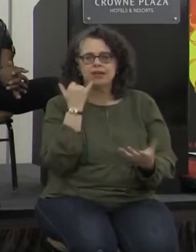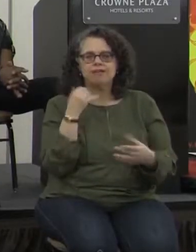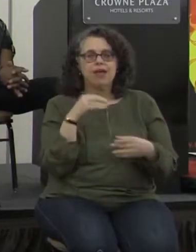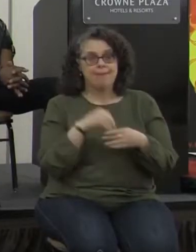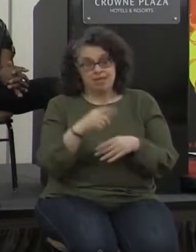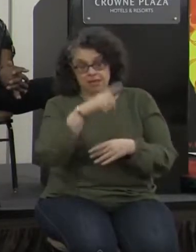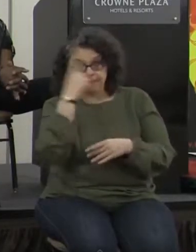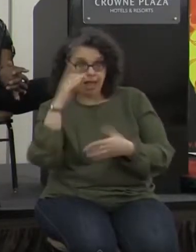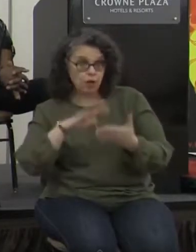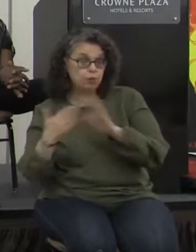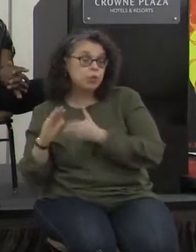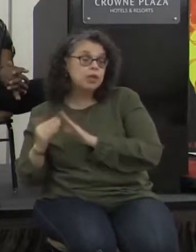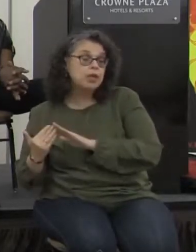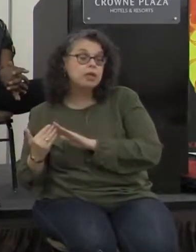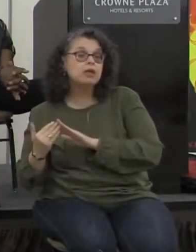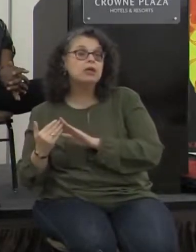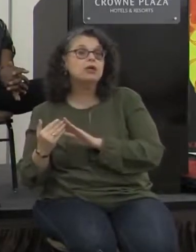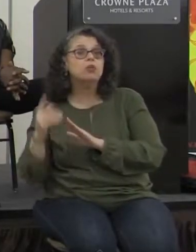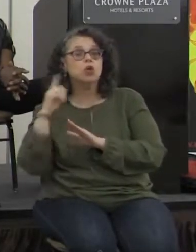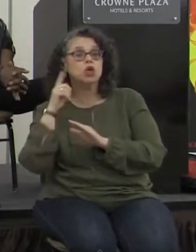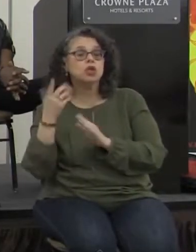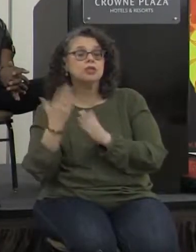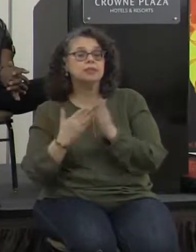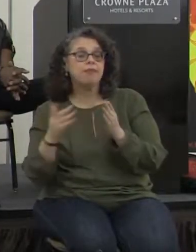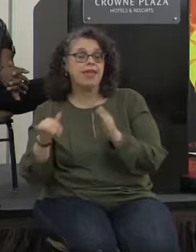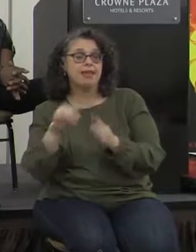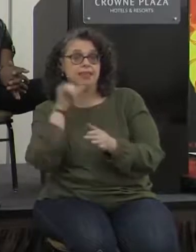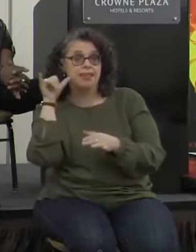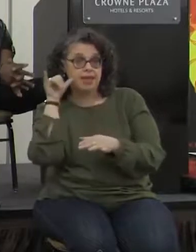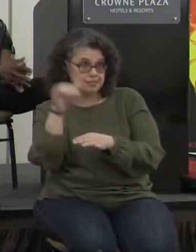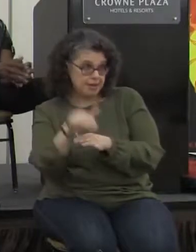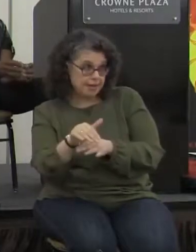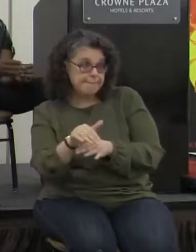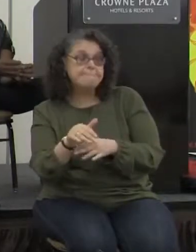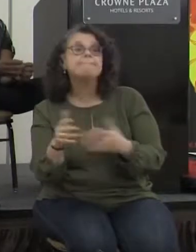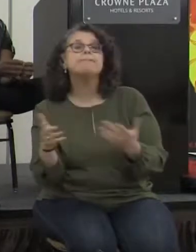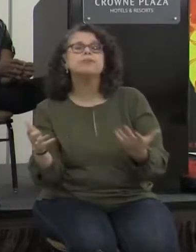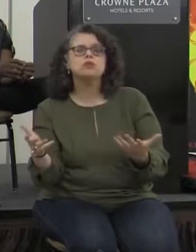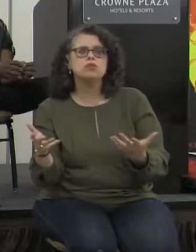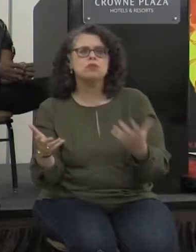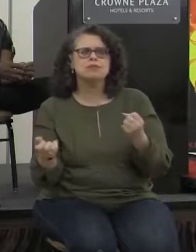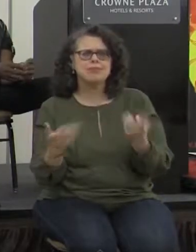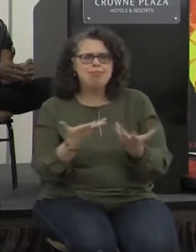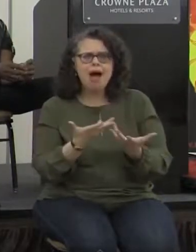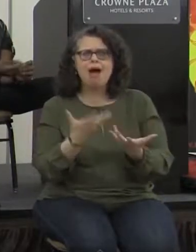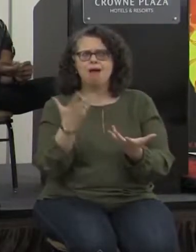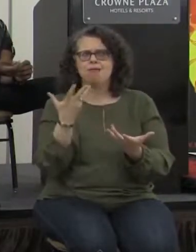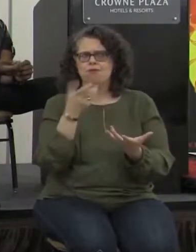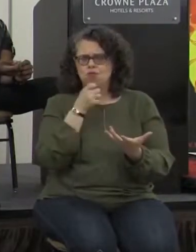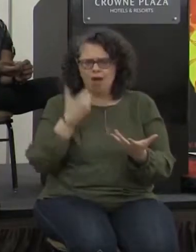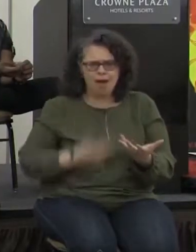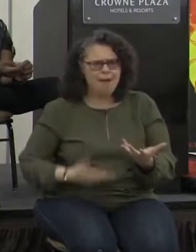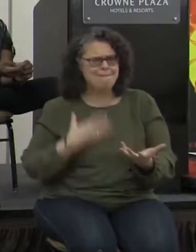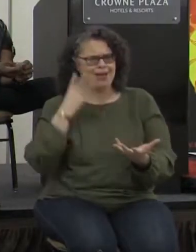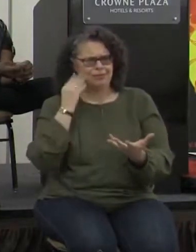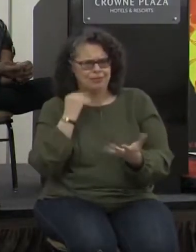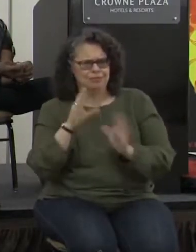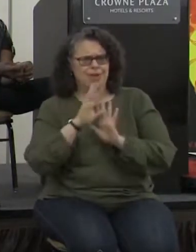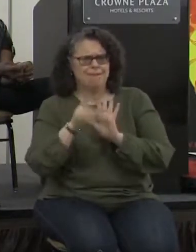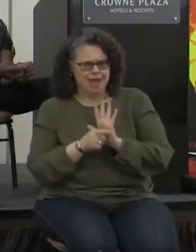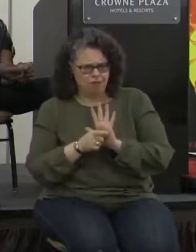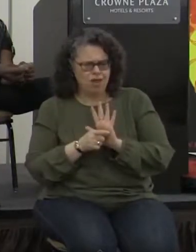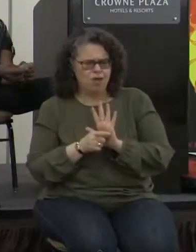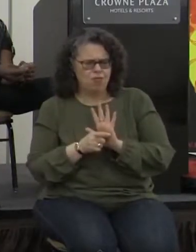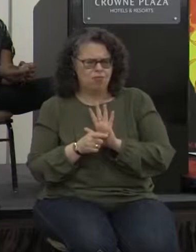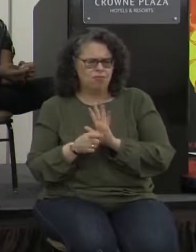black community, we heard about some of that last night. So I bring a lot of things to the table, but I am all of